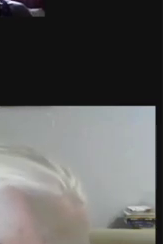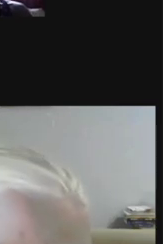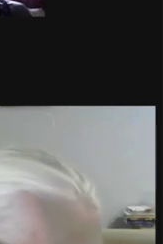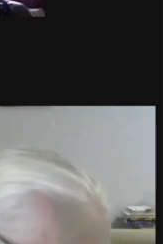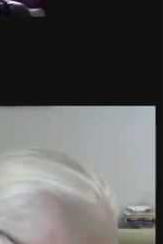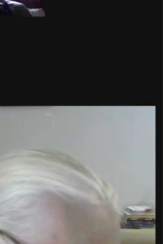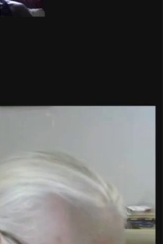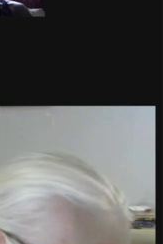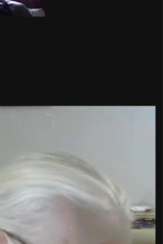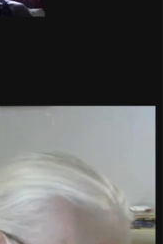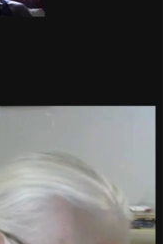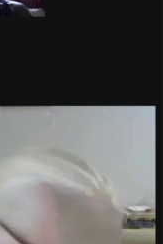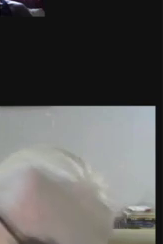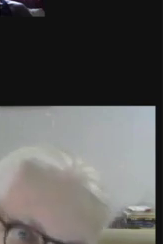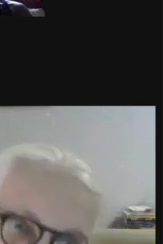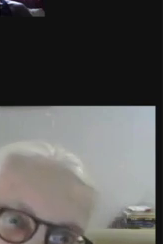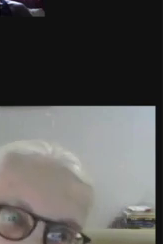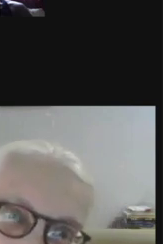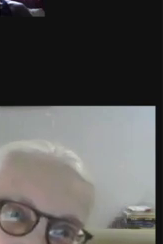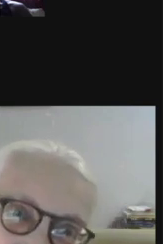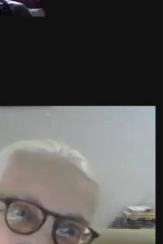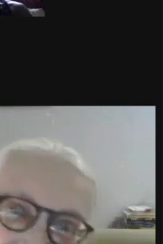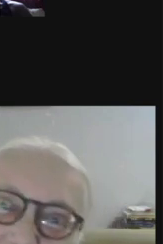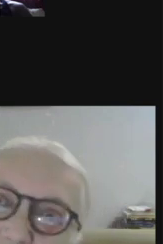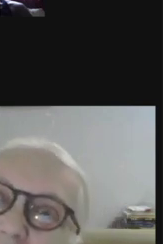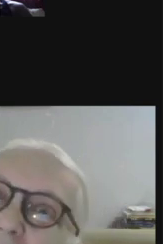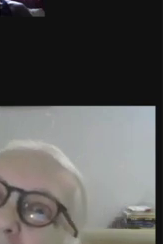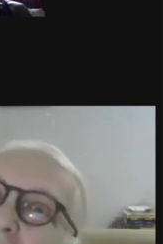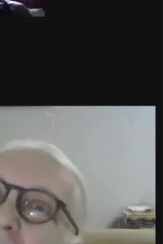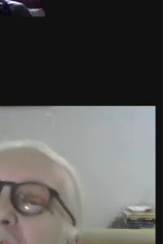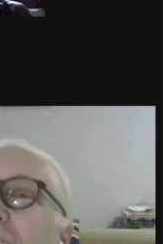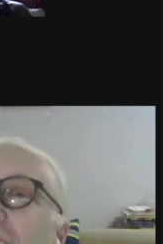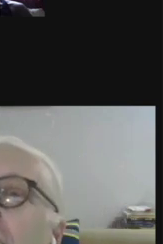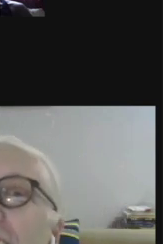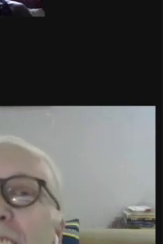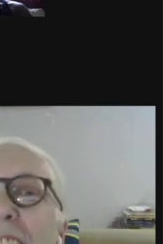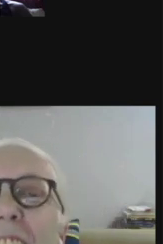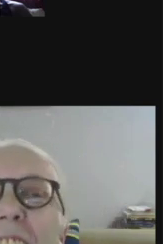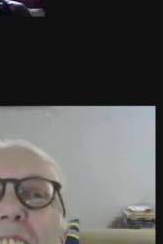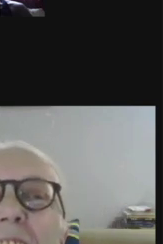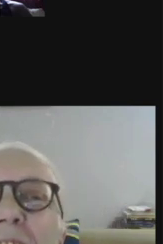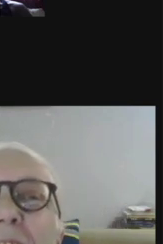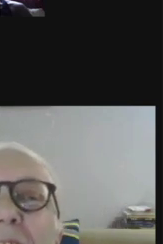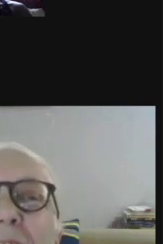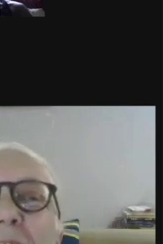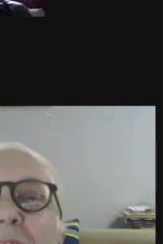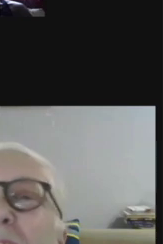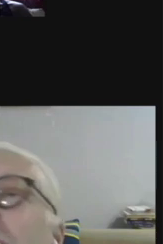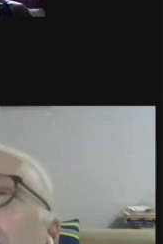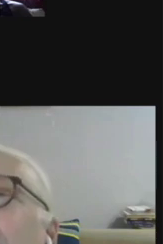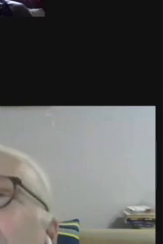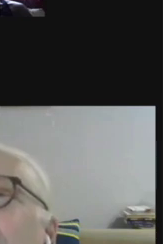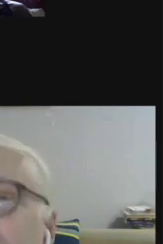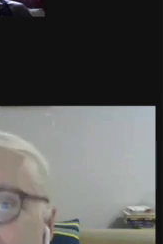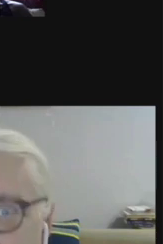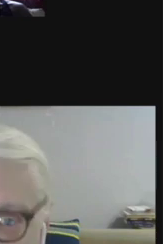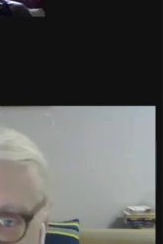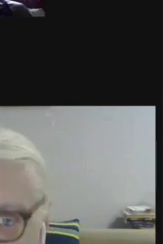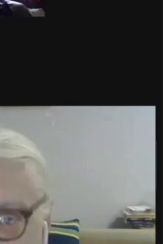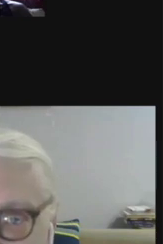know yet? No. Well, we'll be up before we get to New Orleans. Now, before we get to New